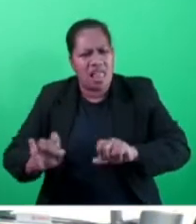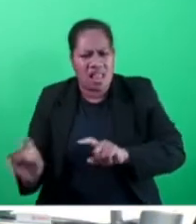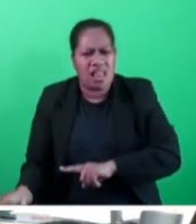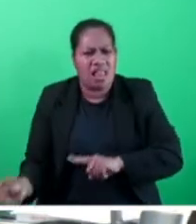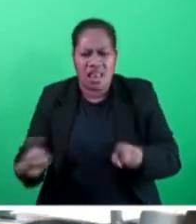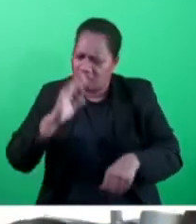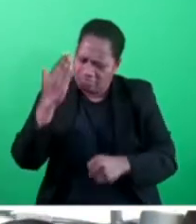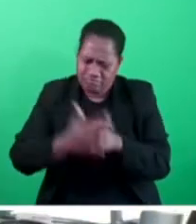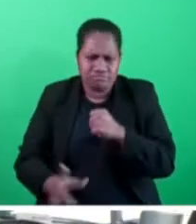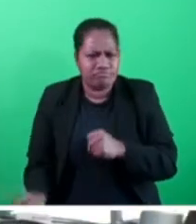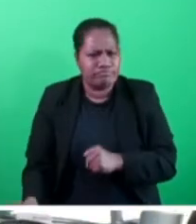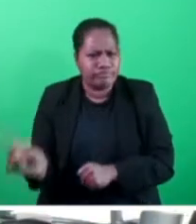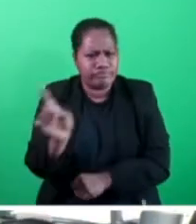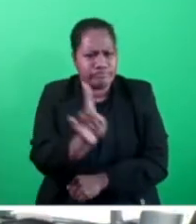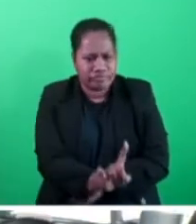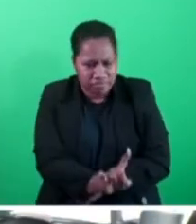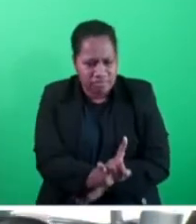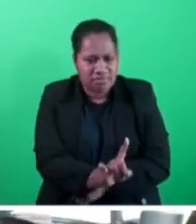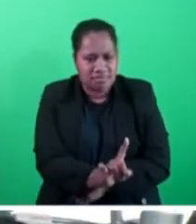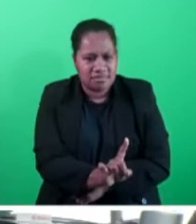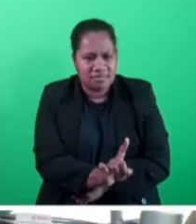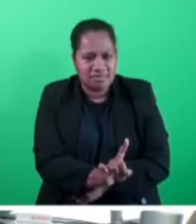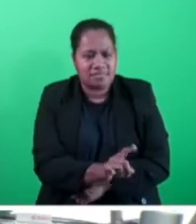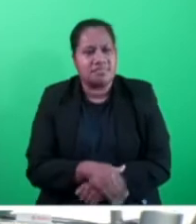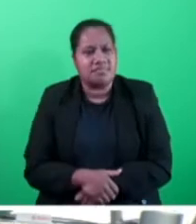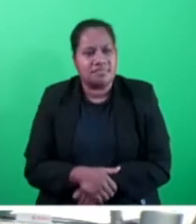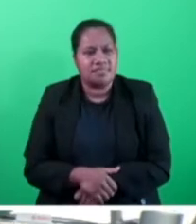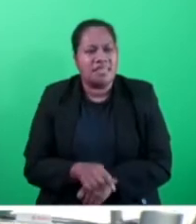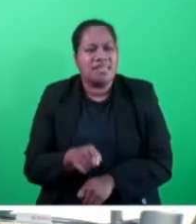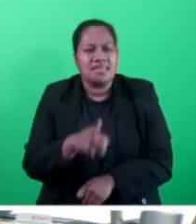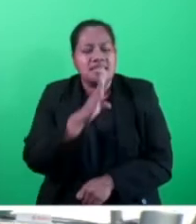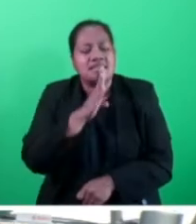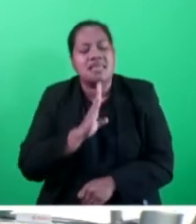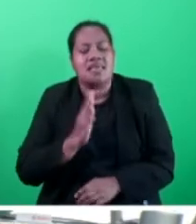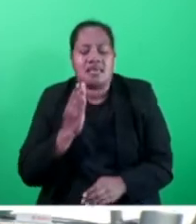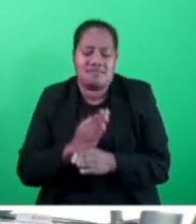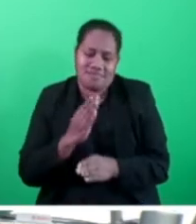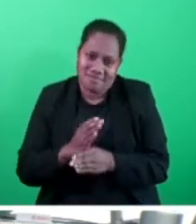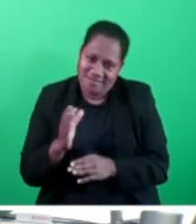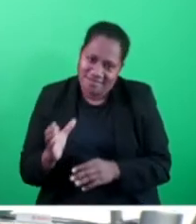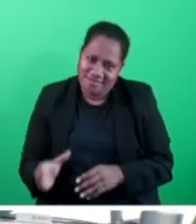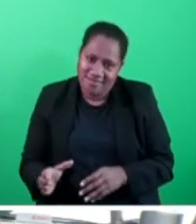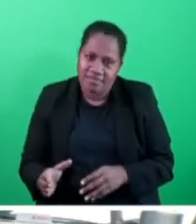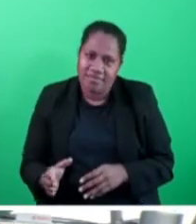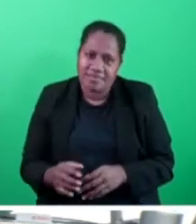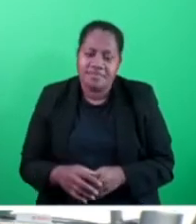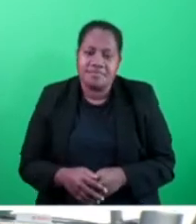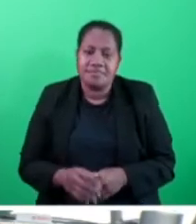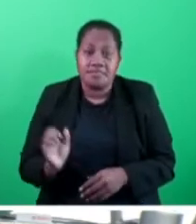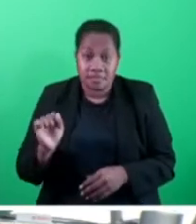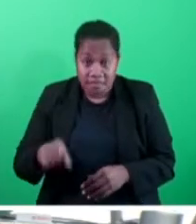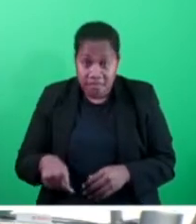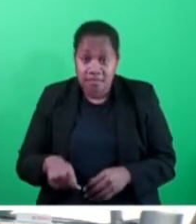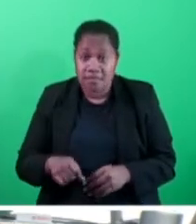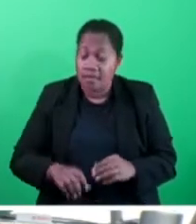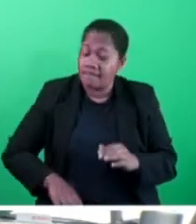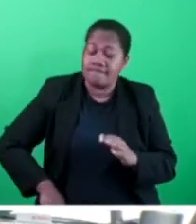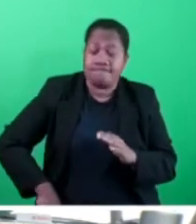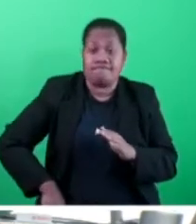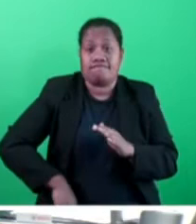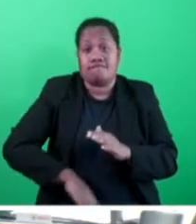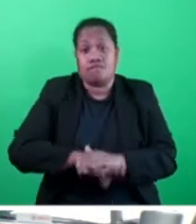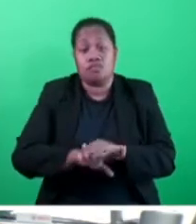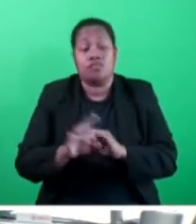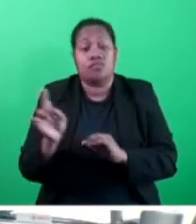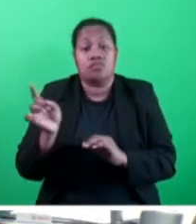year. This is indeed very sad for the workers, and totally, and I must add totally, puts the rest